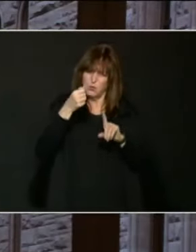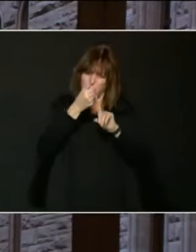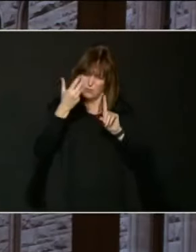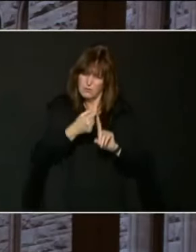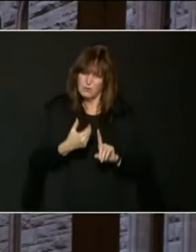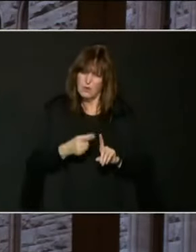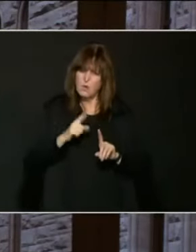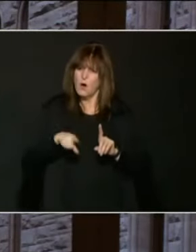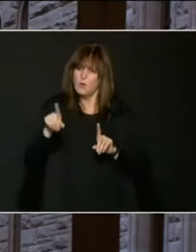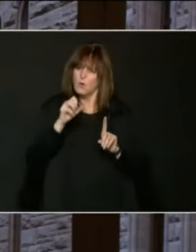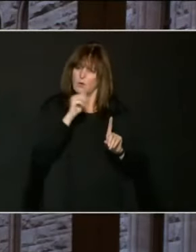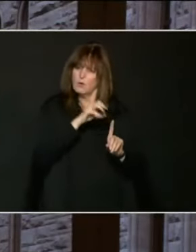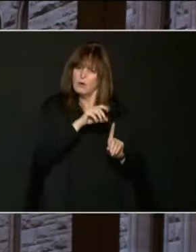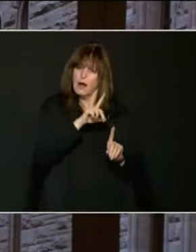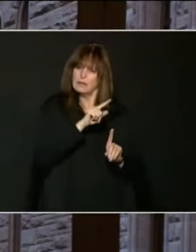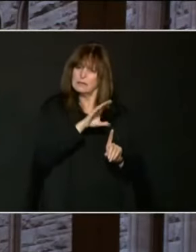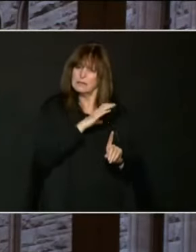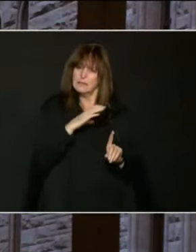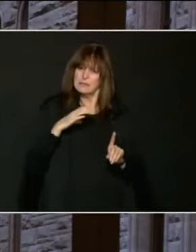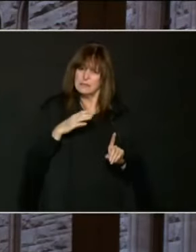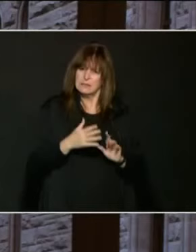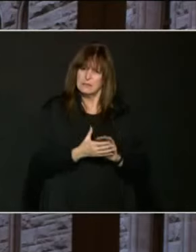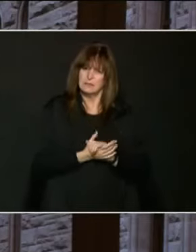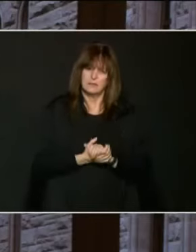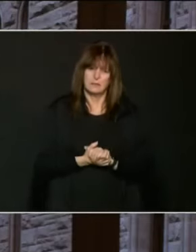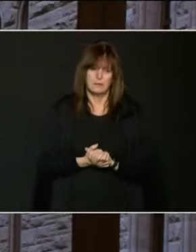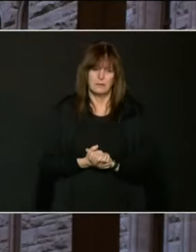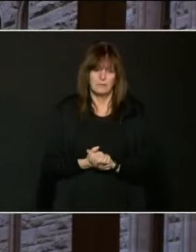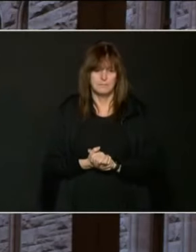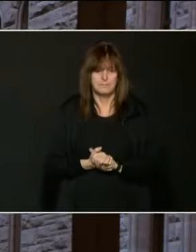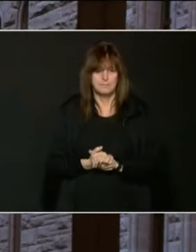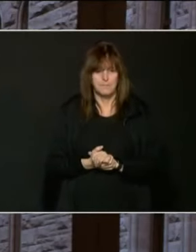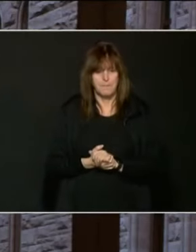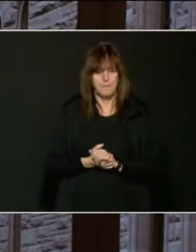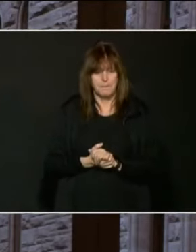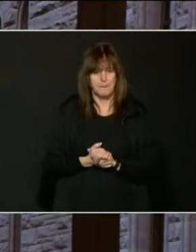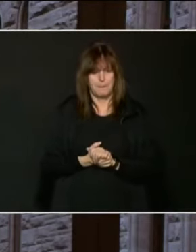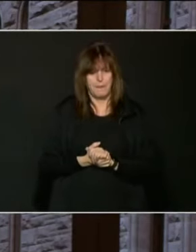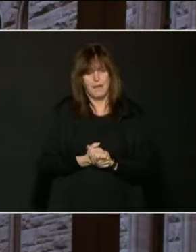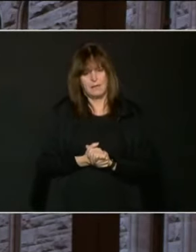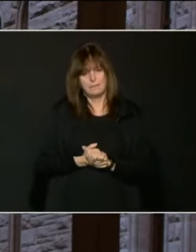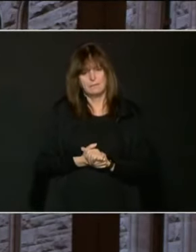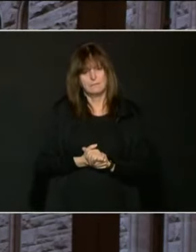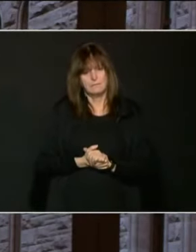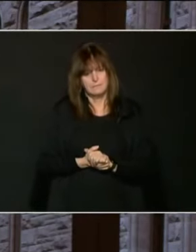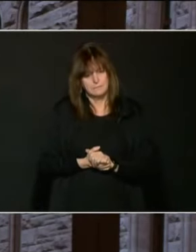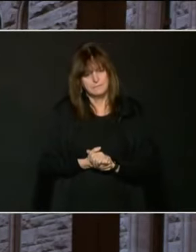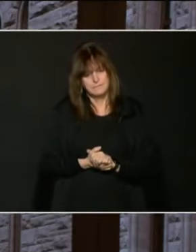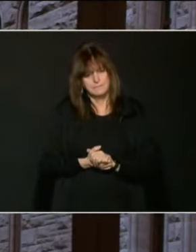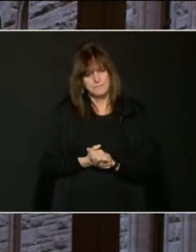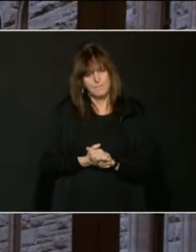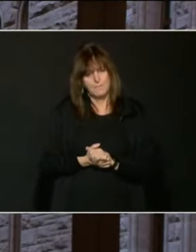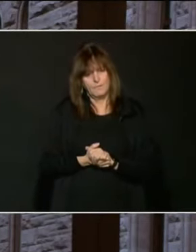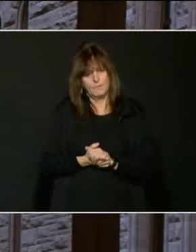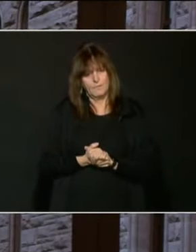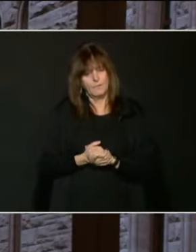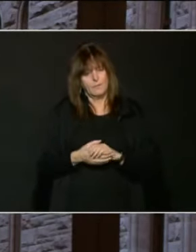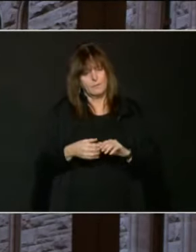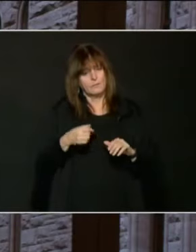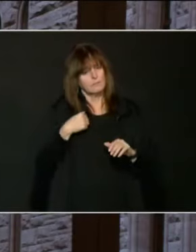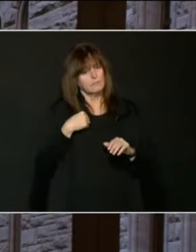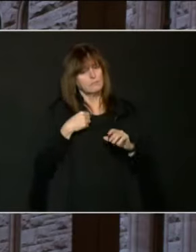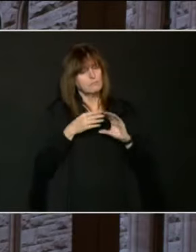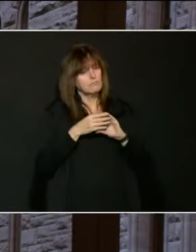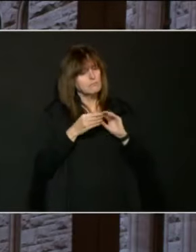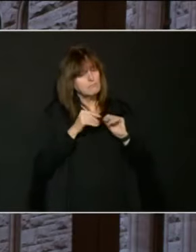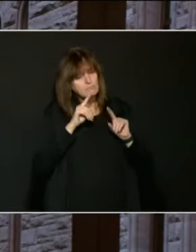Well, I guess I would have to say is that these are complicated questions.